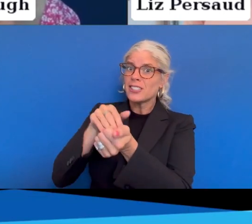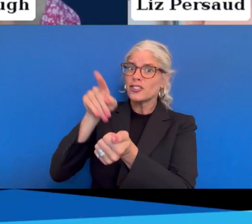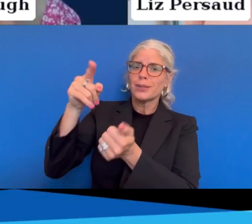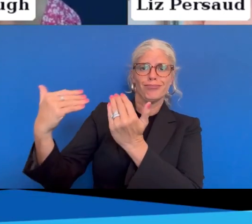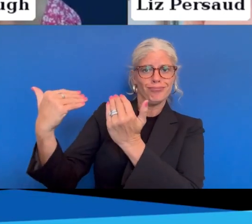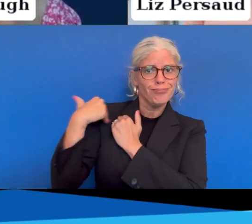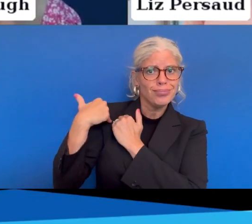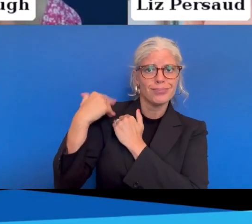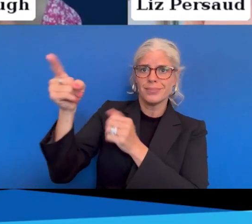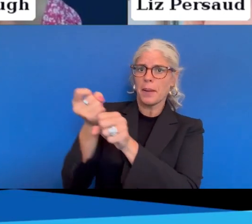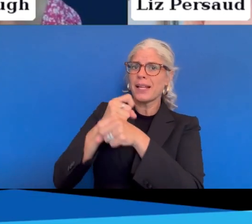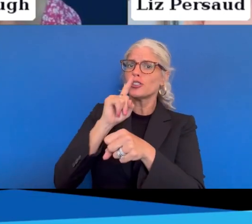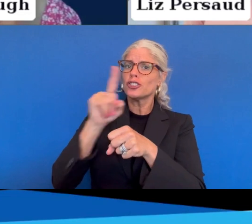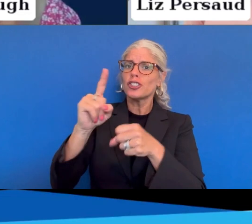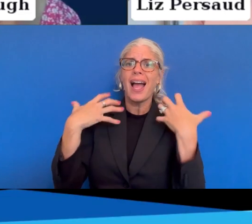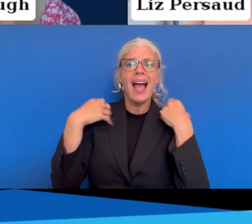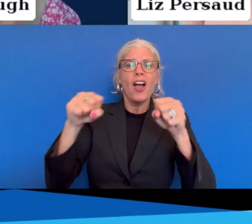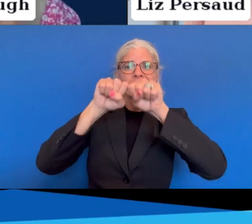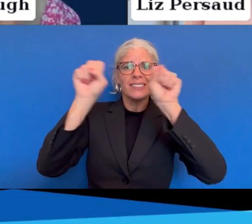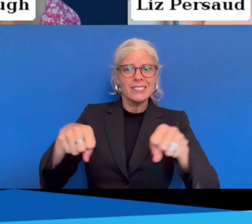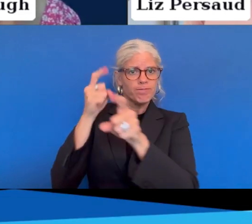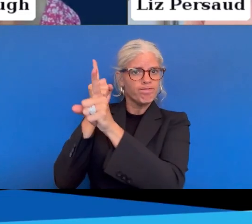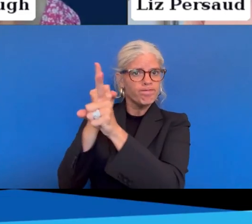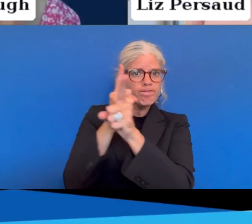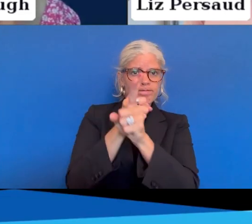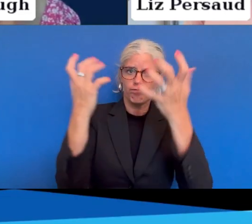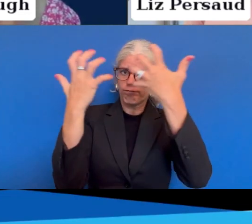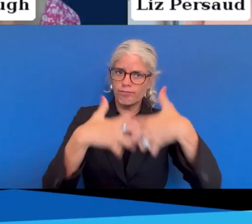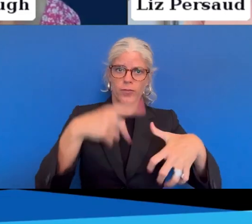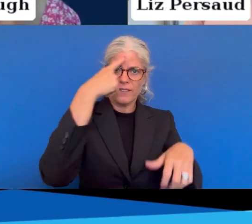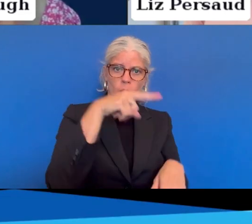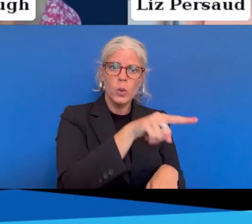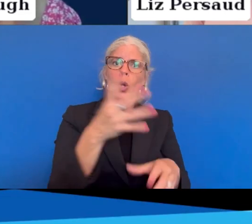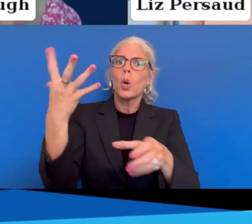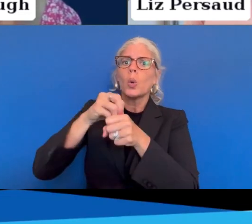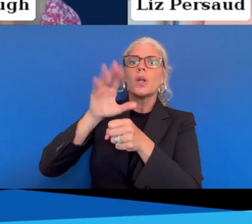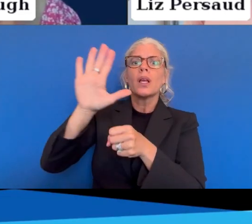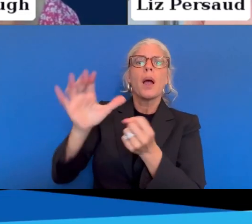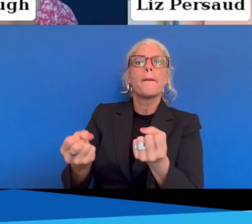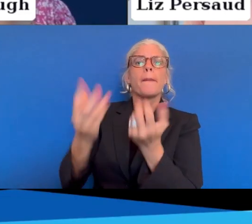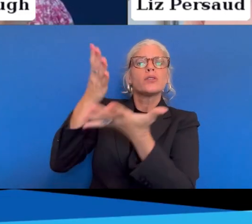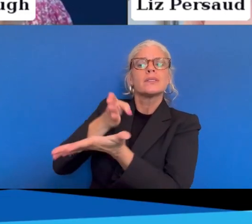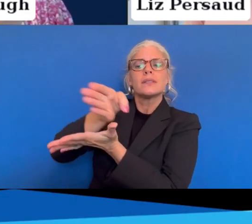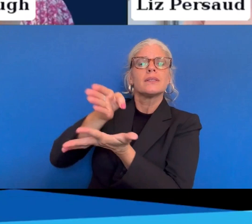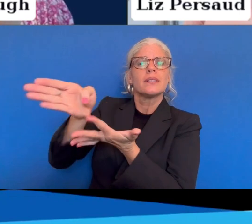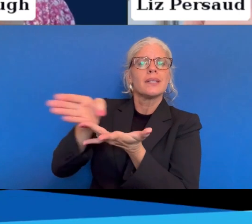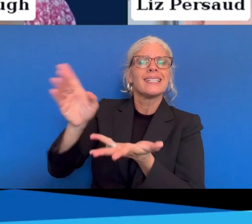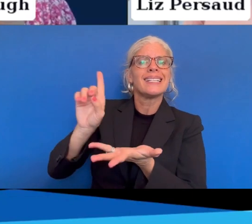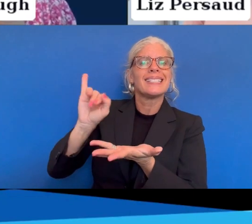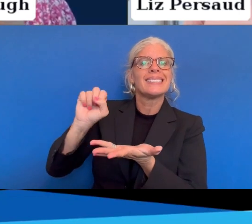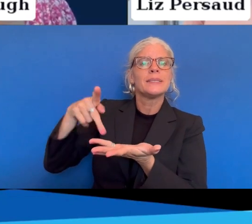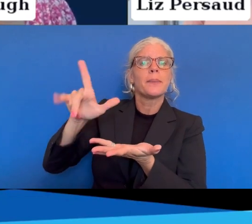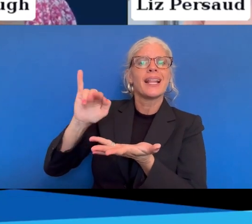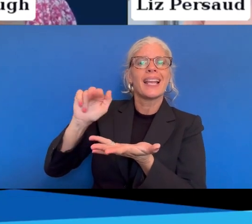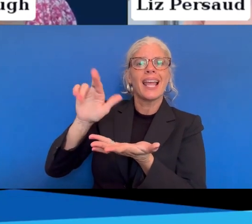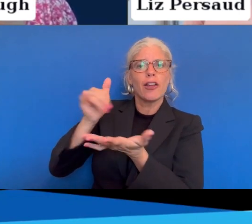things that I think are very, very important. Hold your doctors accountable to making the healthcare system work